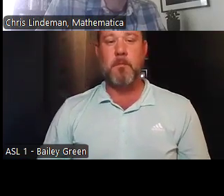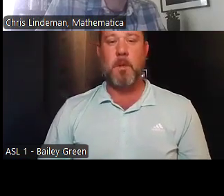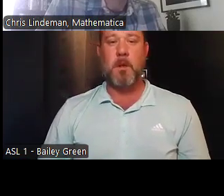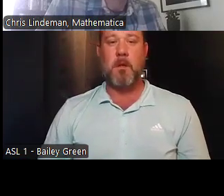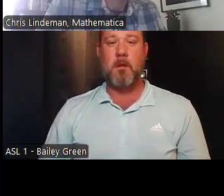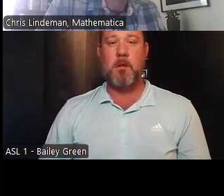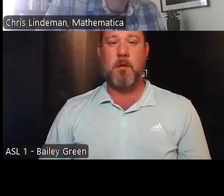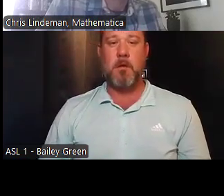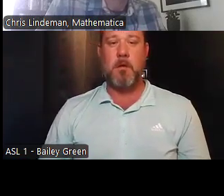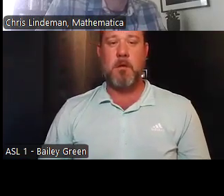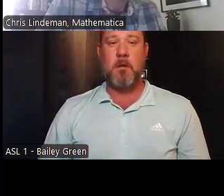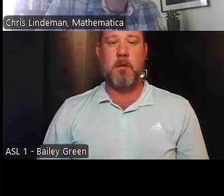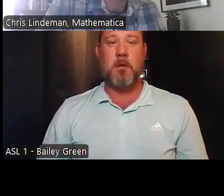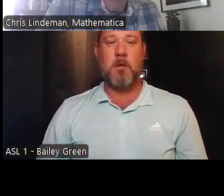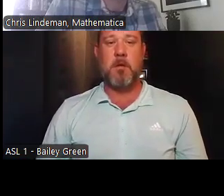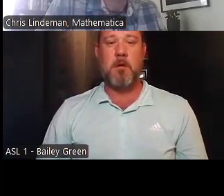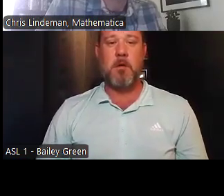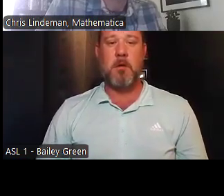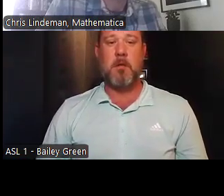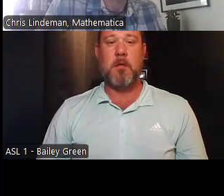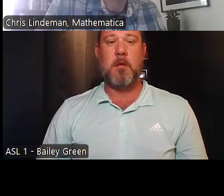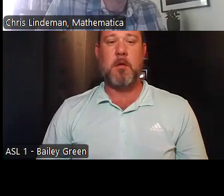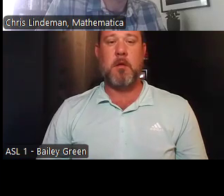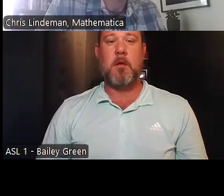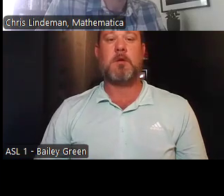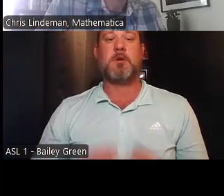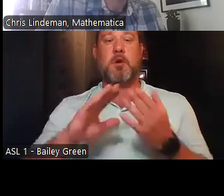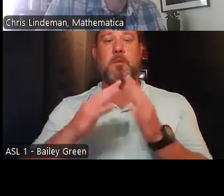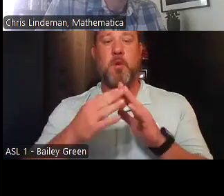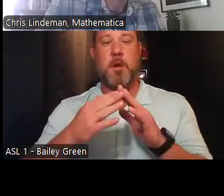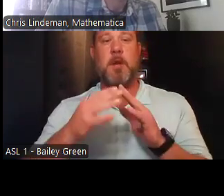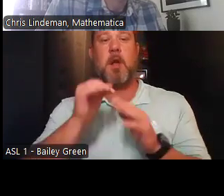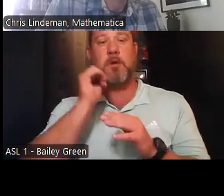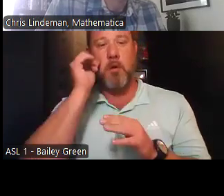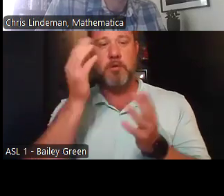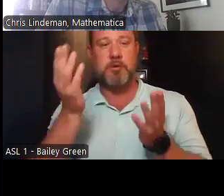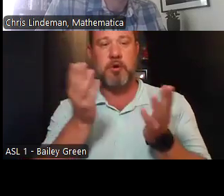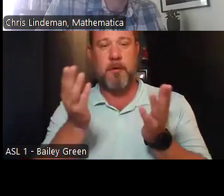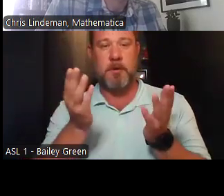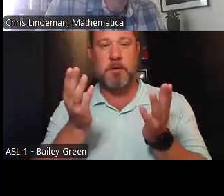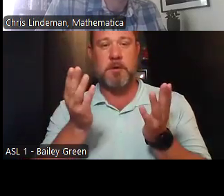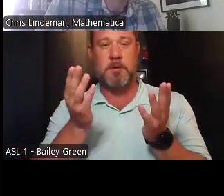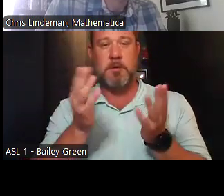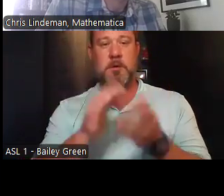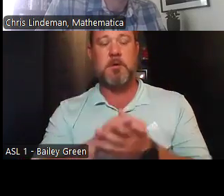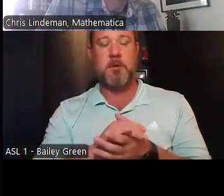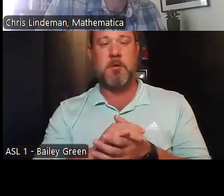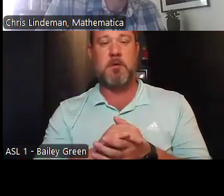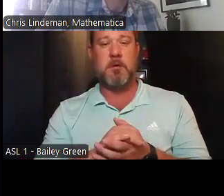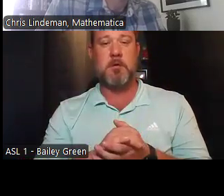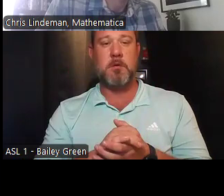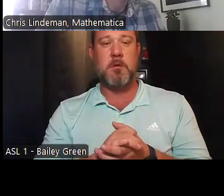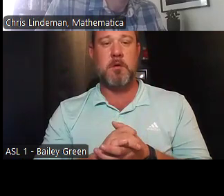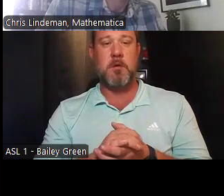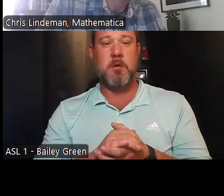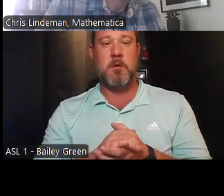And in this case, the service that we've selected is community-based adult services. If we switch to multi-purpose senior services program,